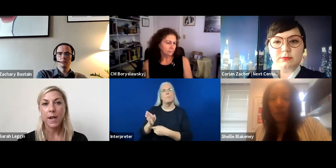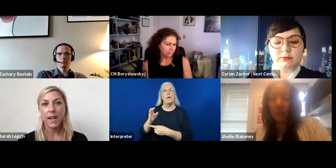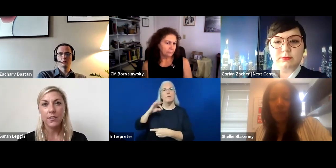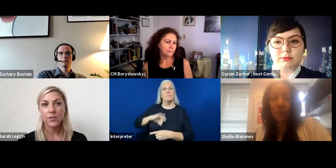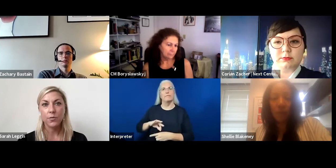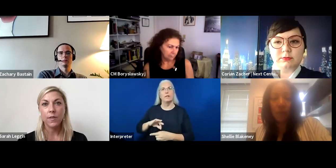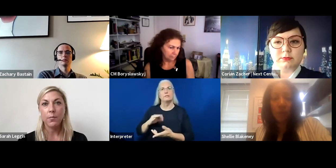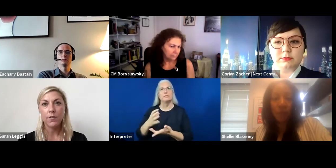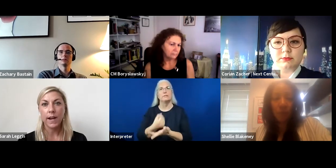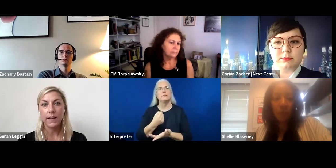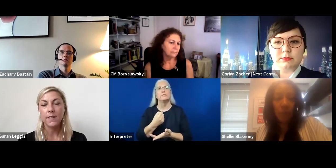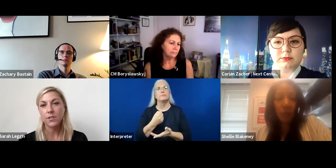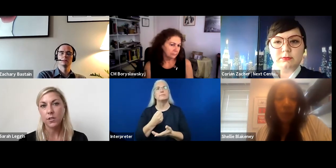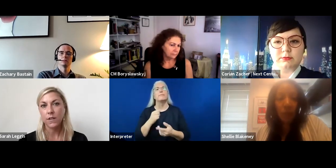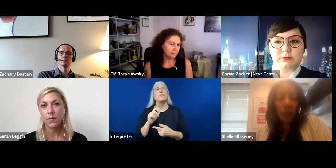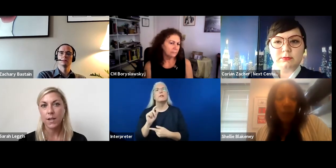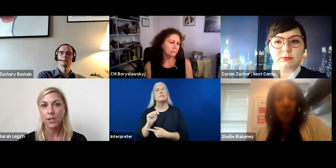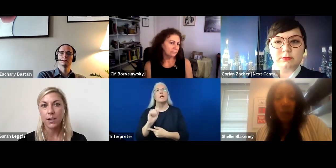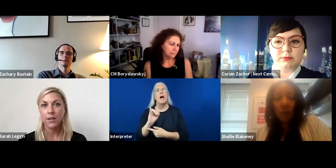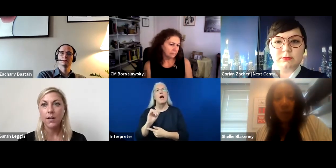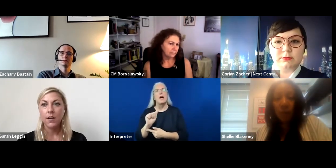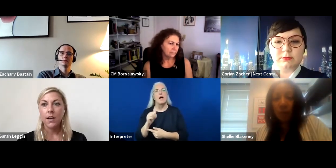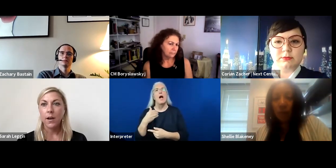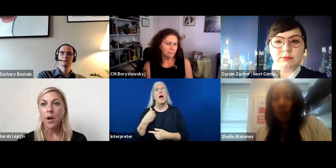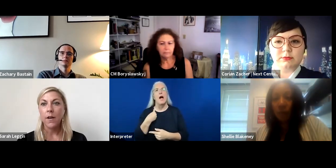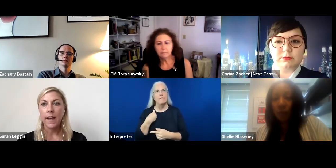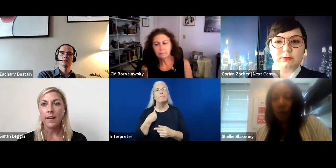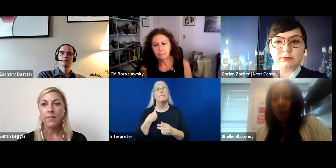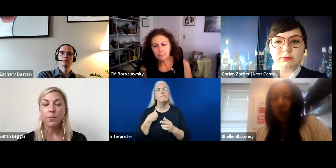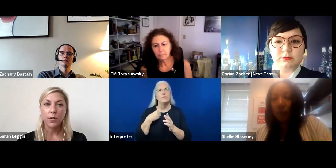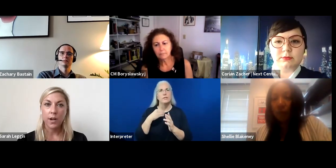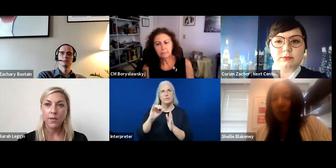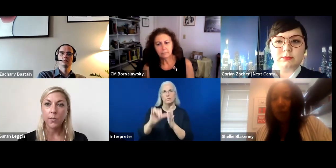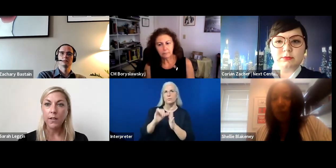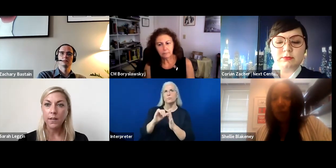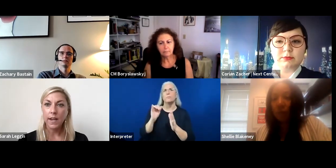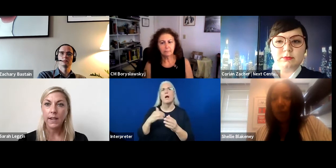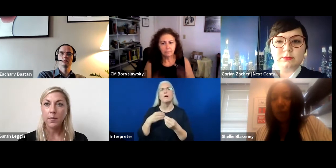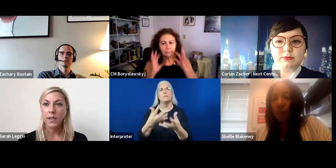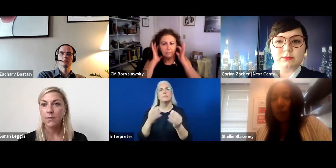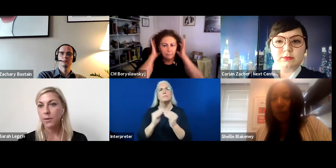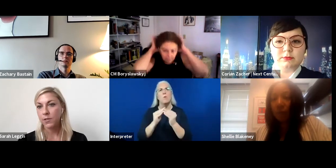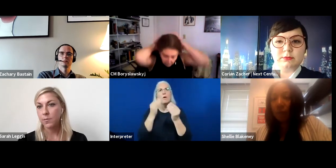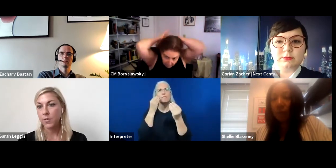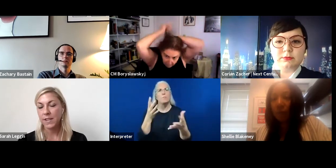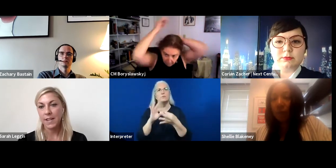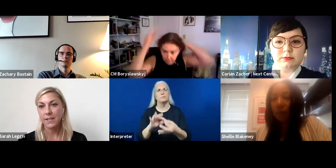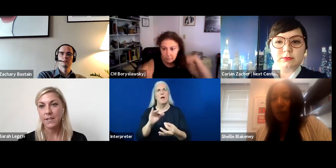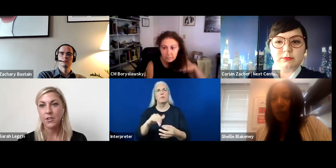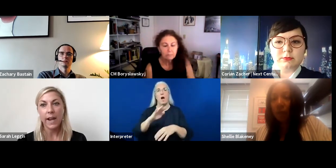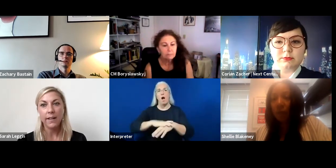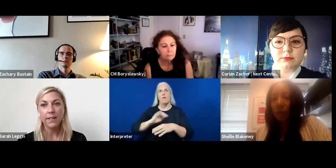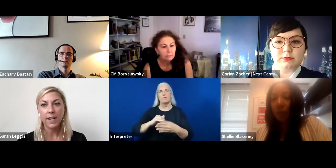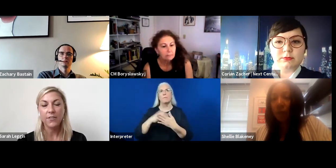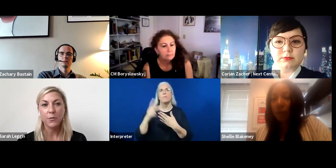has a page that provides additional information on that program as well. And I believe we've just posted it into